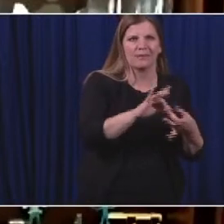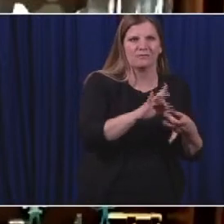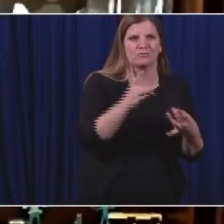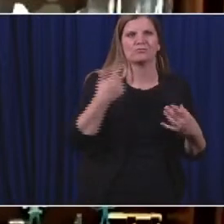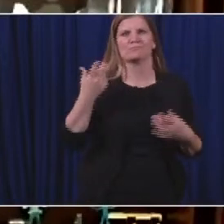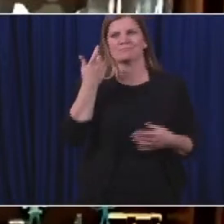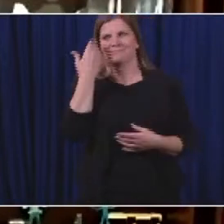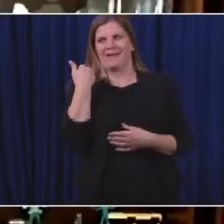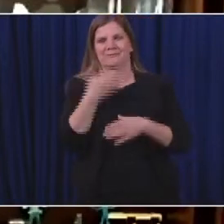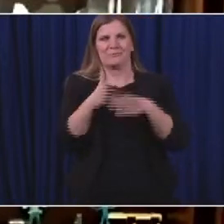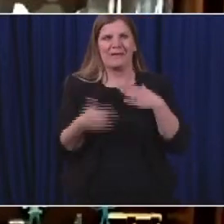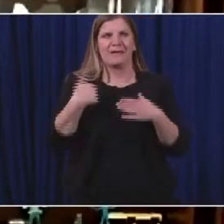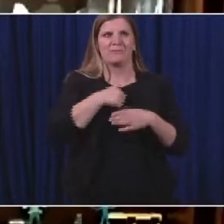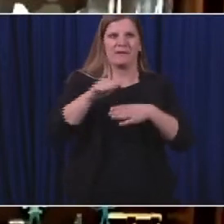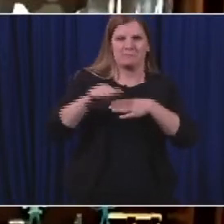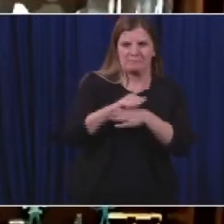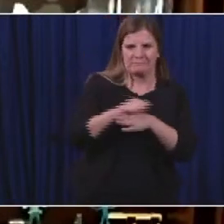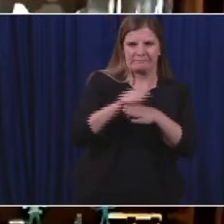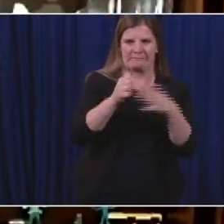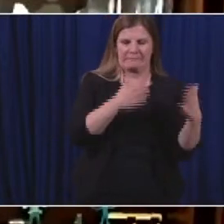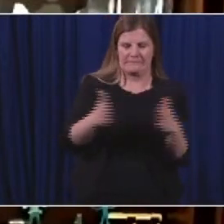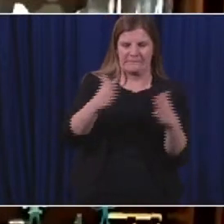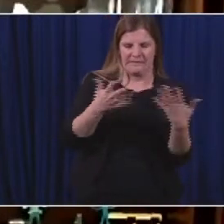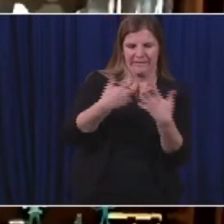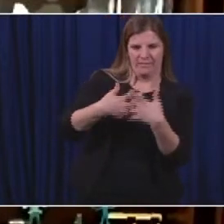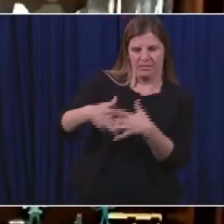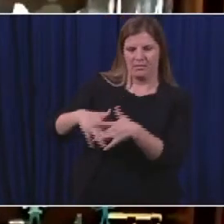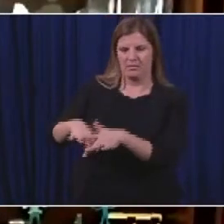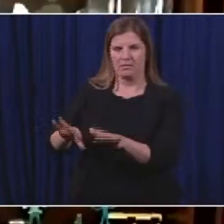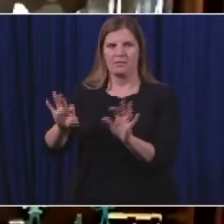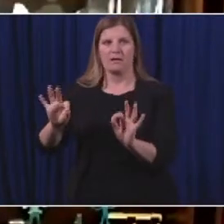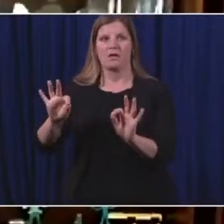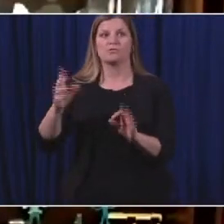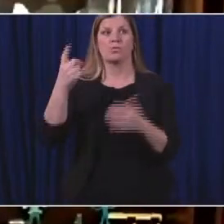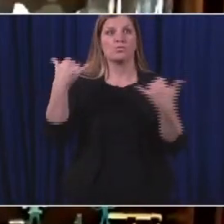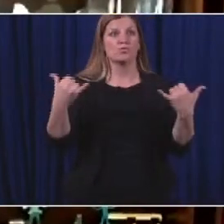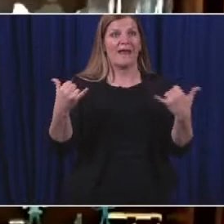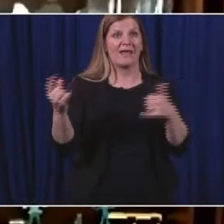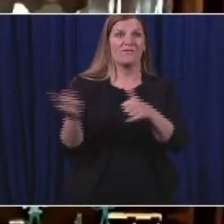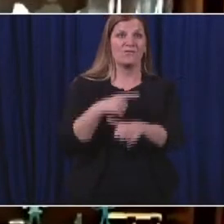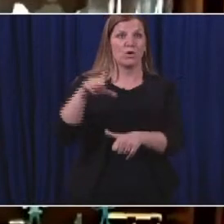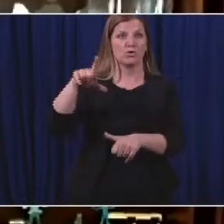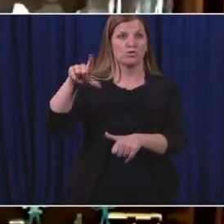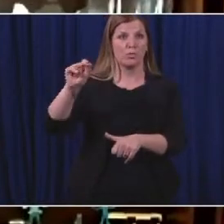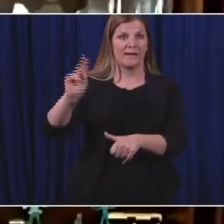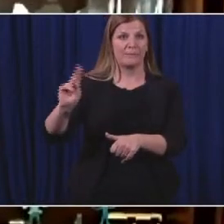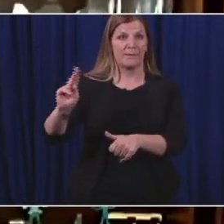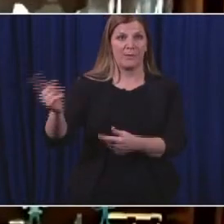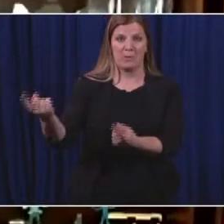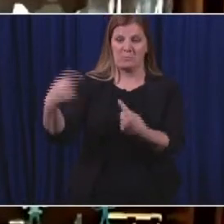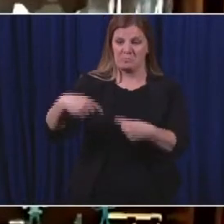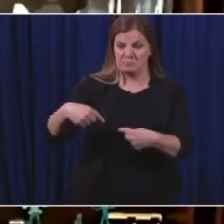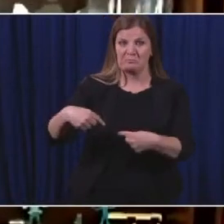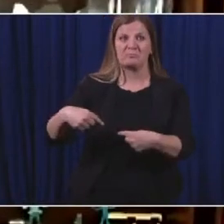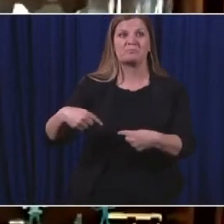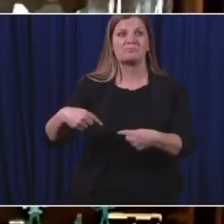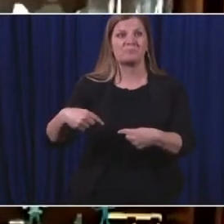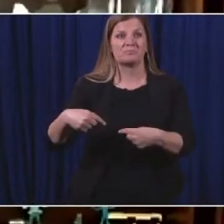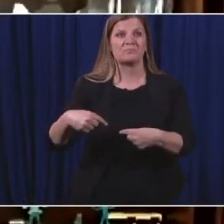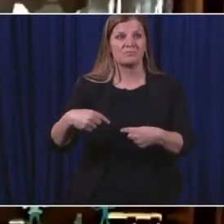we're prepared. We really feel that with the first 20 that we got through, we're going to be prepared to really use the